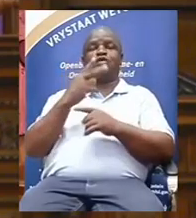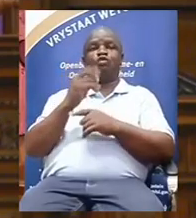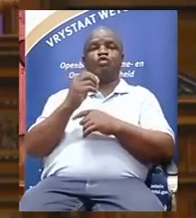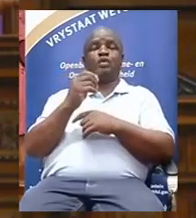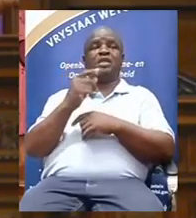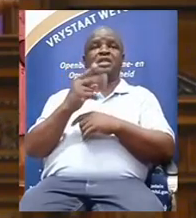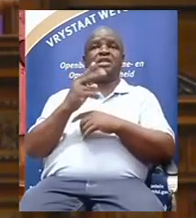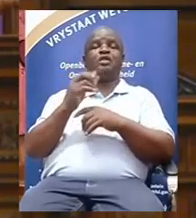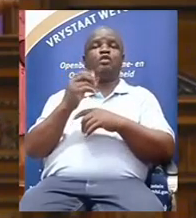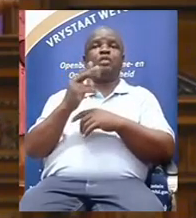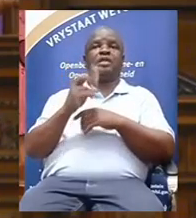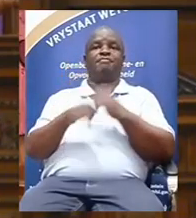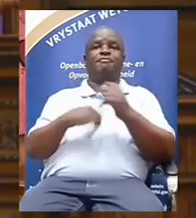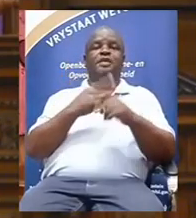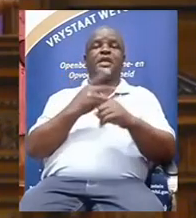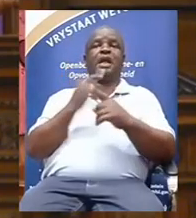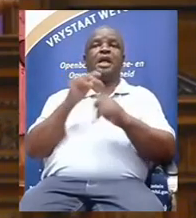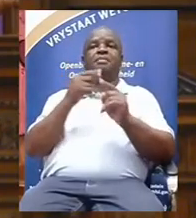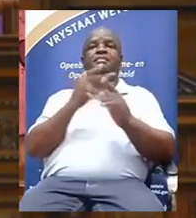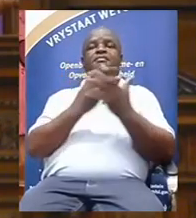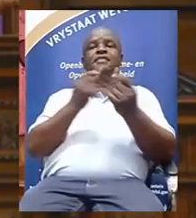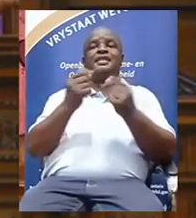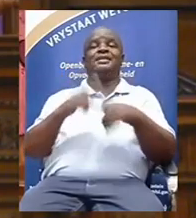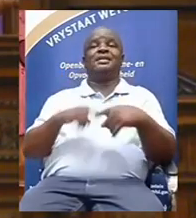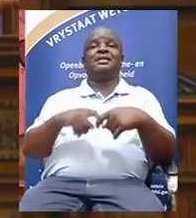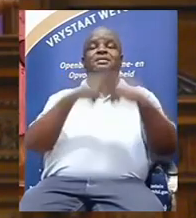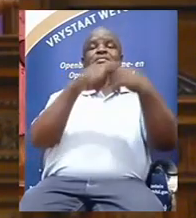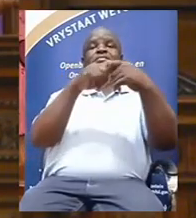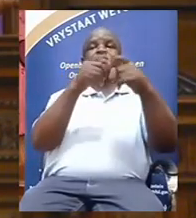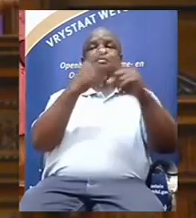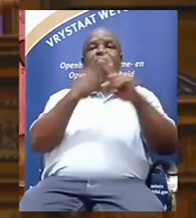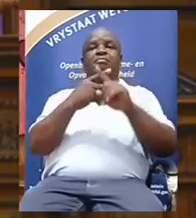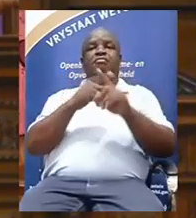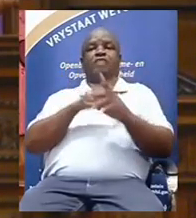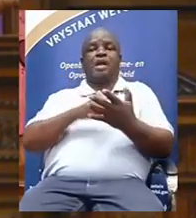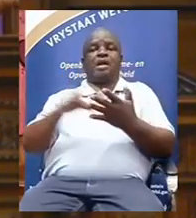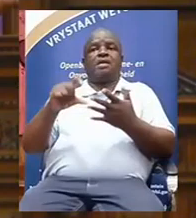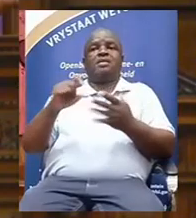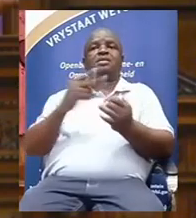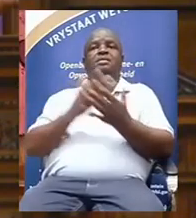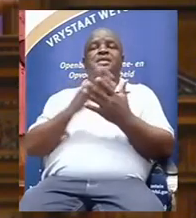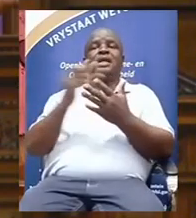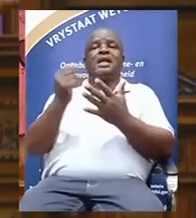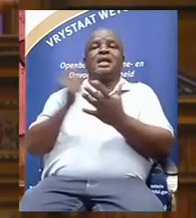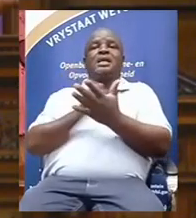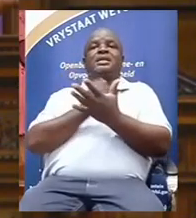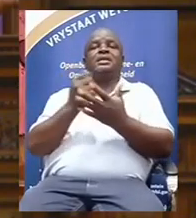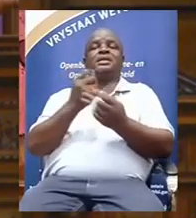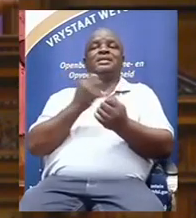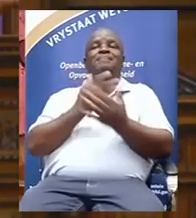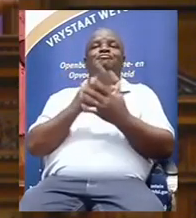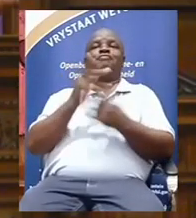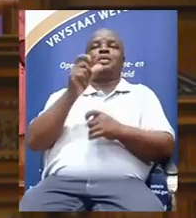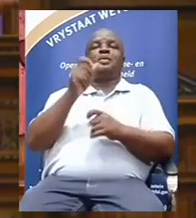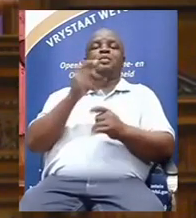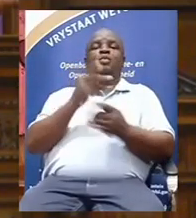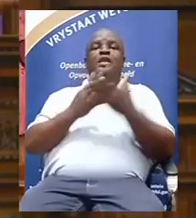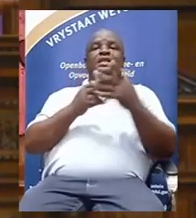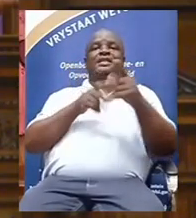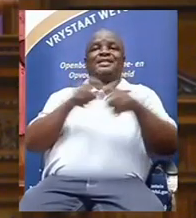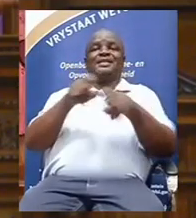amongst others, provide for the suspension and cancellation of the registration of an examiner for